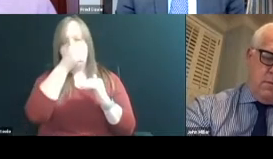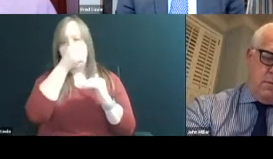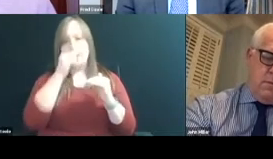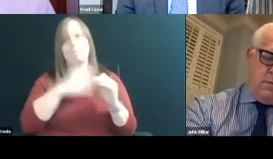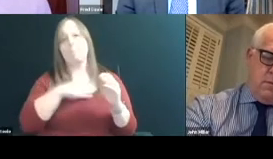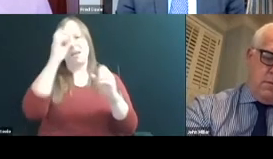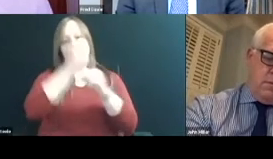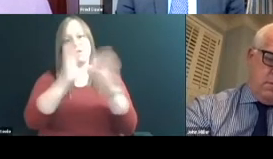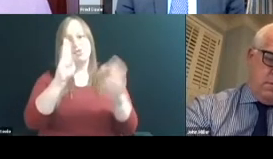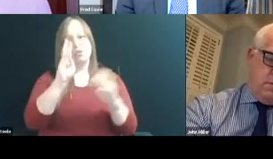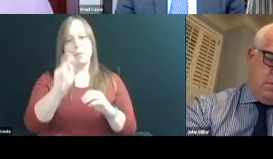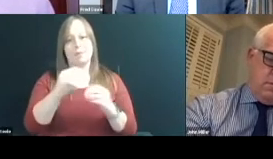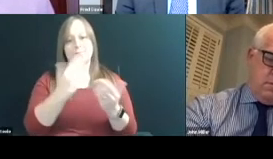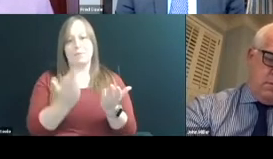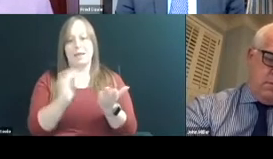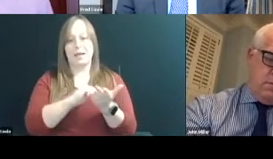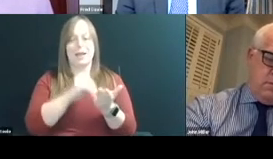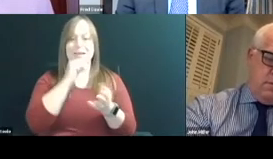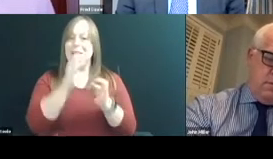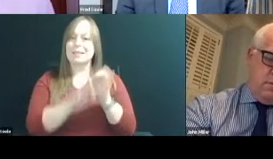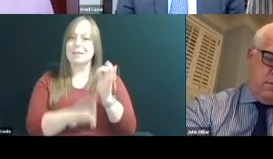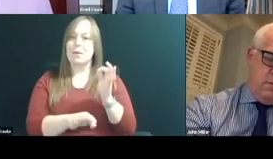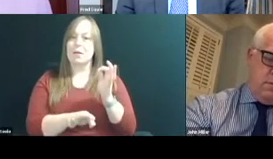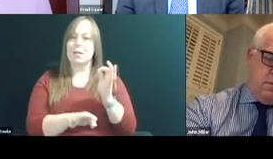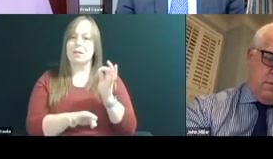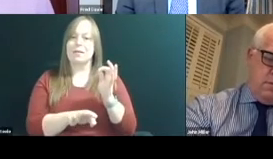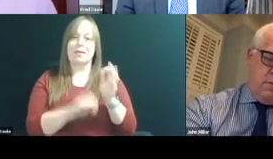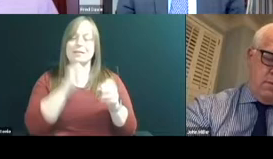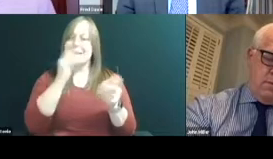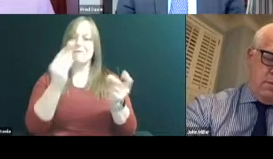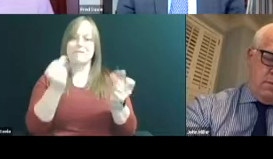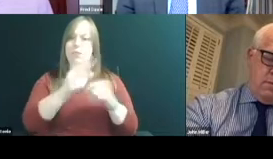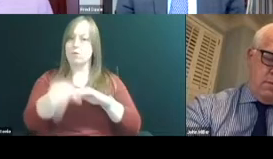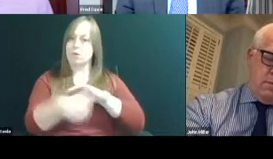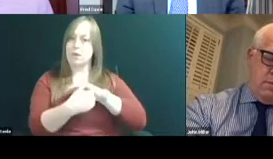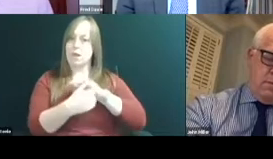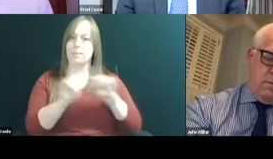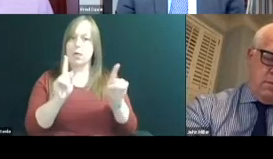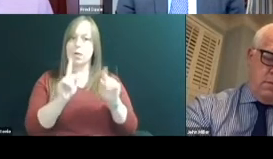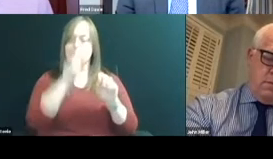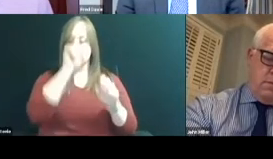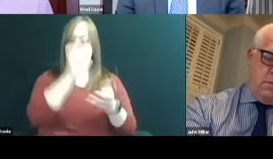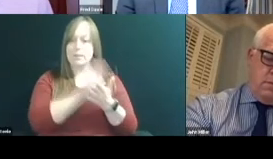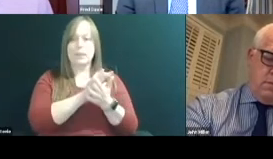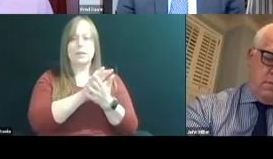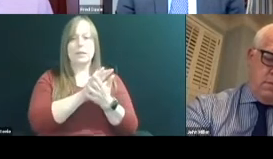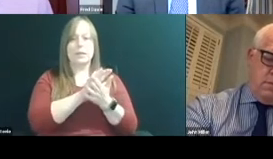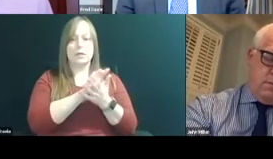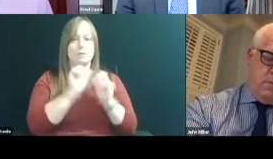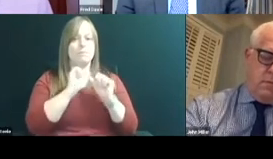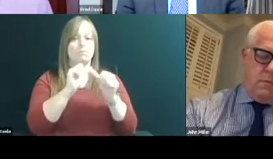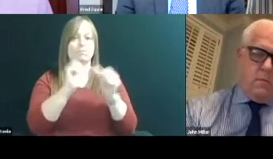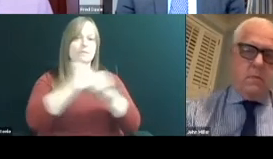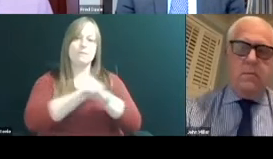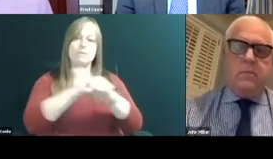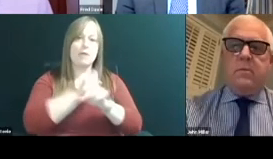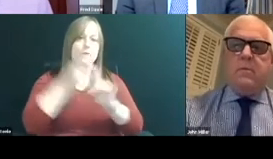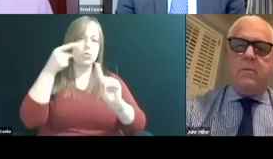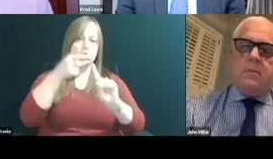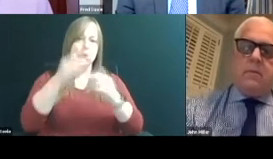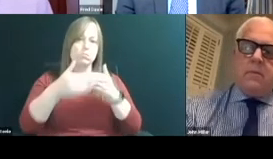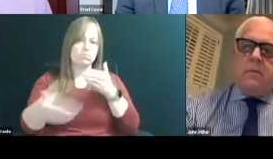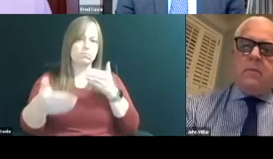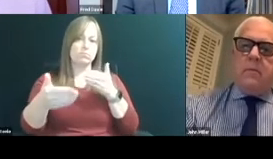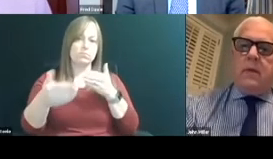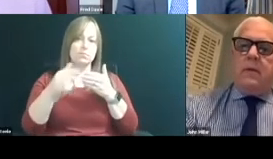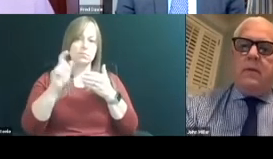vision, Ben. So again, it's not that simple, and it won't be fast, but we've got to believe in, and we've got to fight for this goal in the long term if